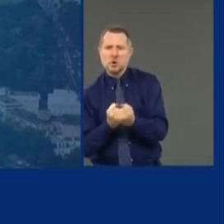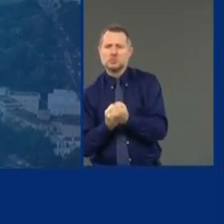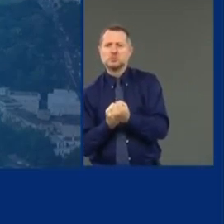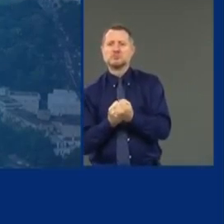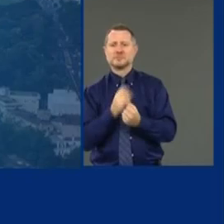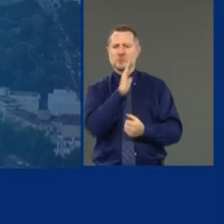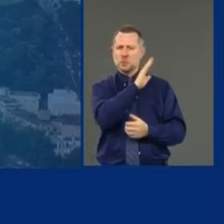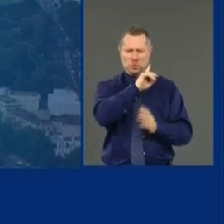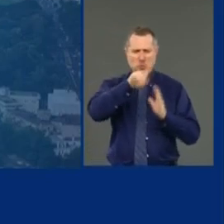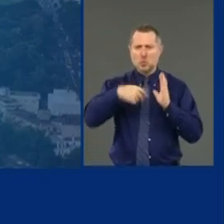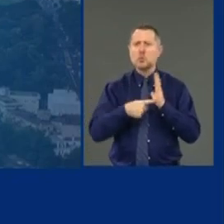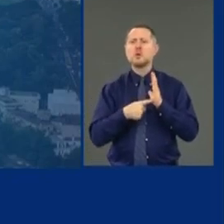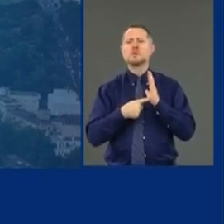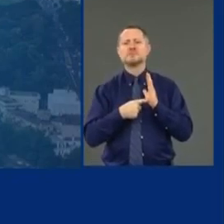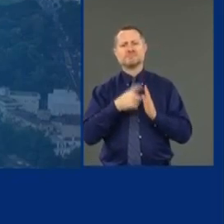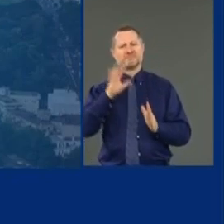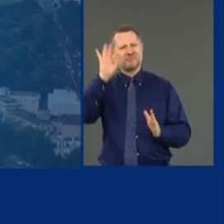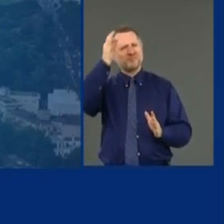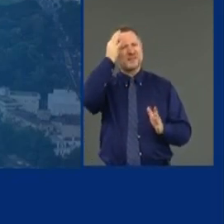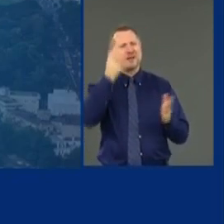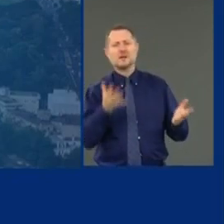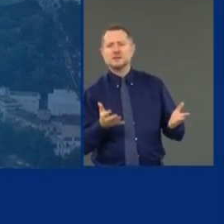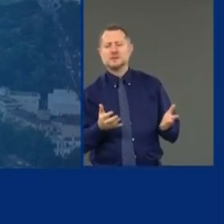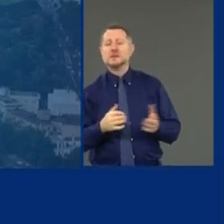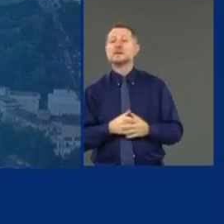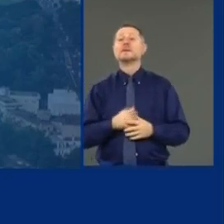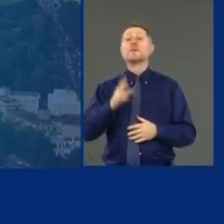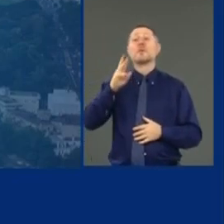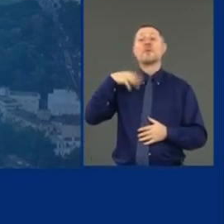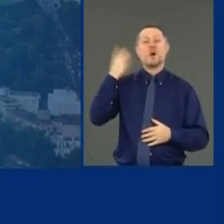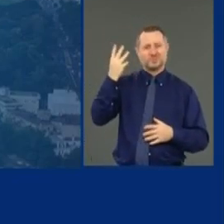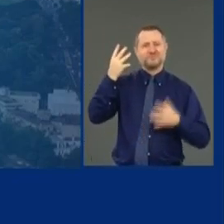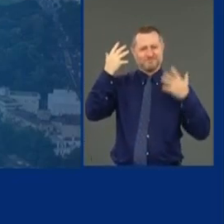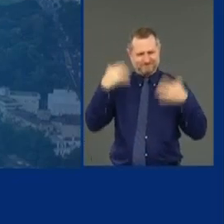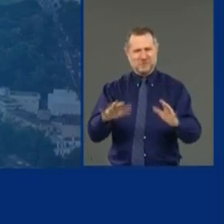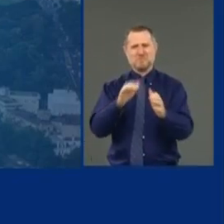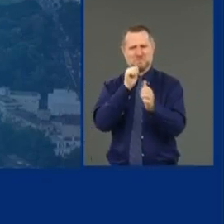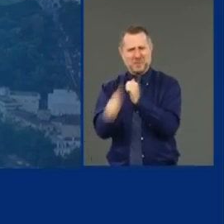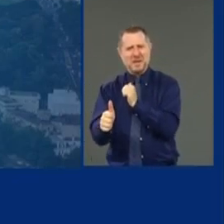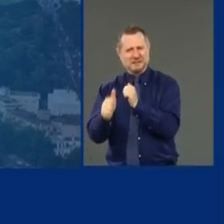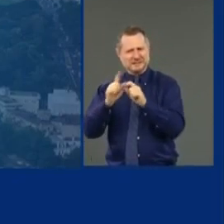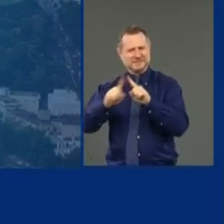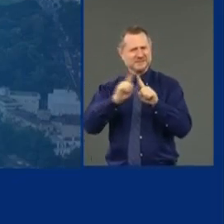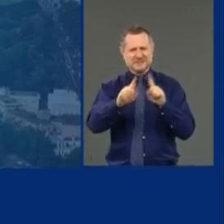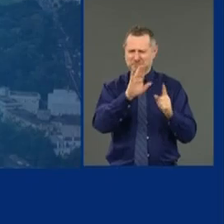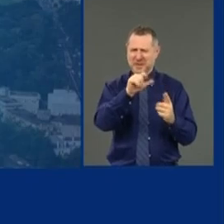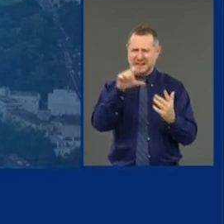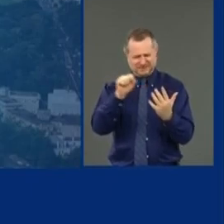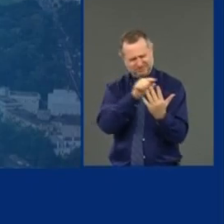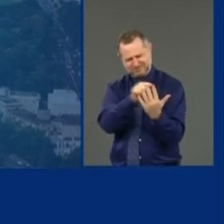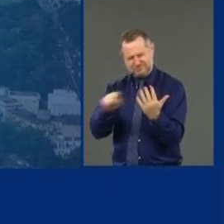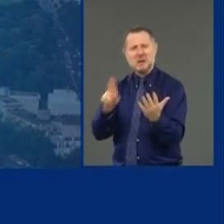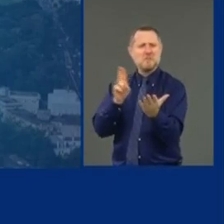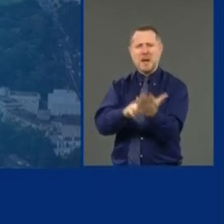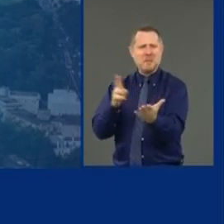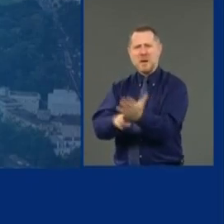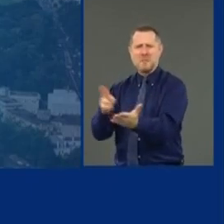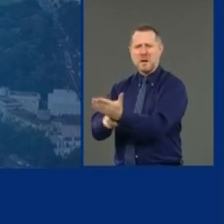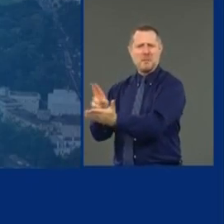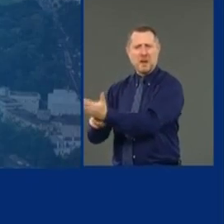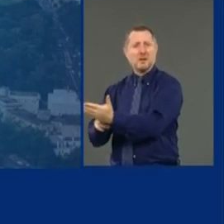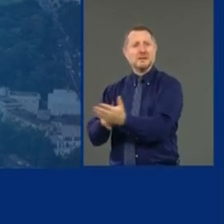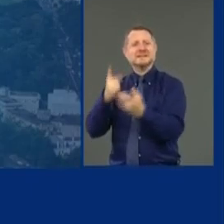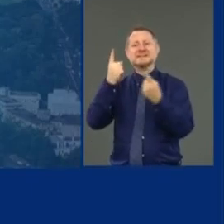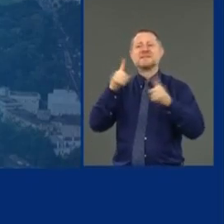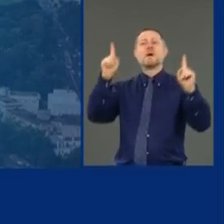government. Washington has passed numerous pieces of legislation, and they've successfully bailed out big